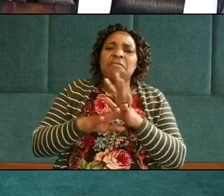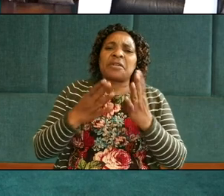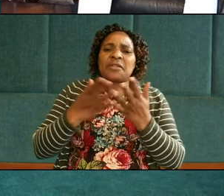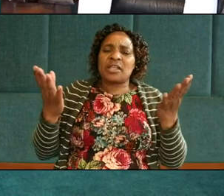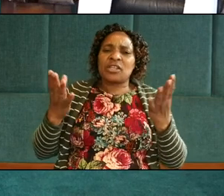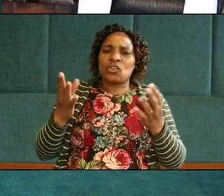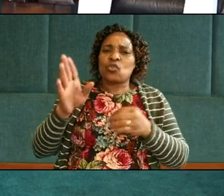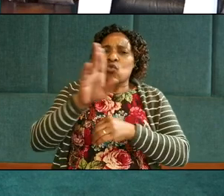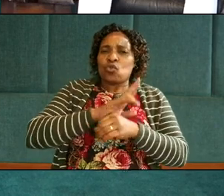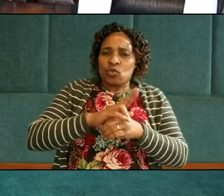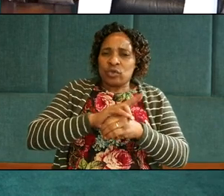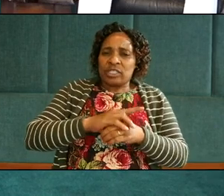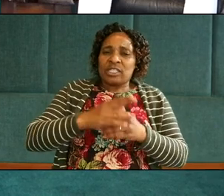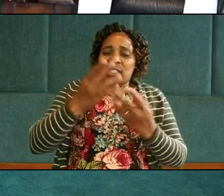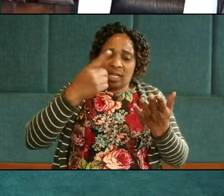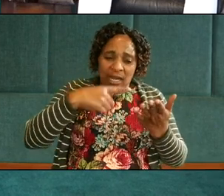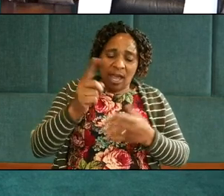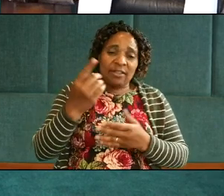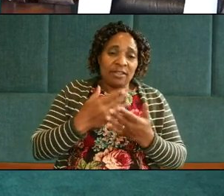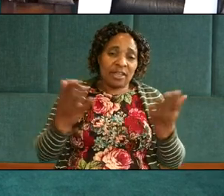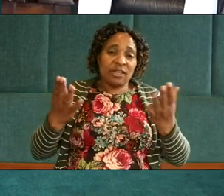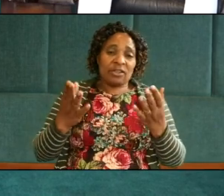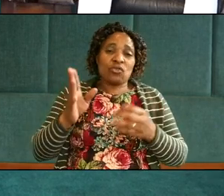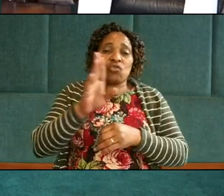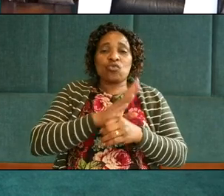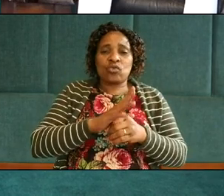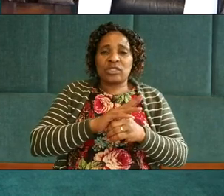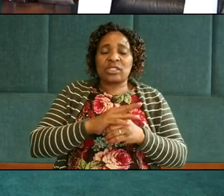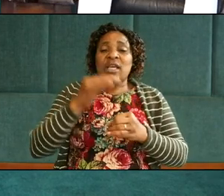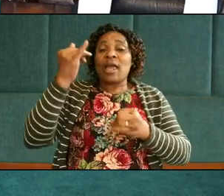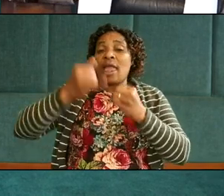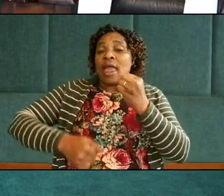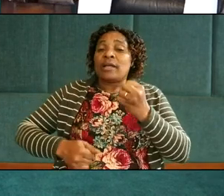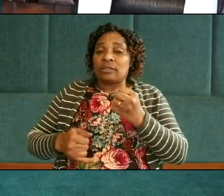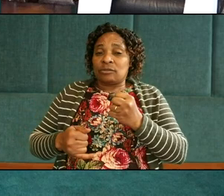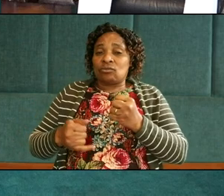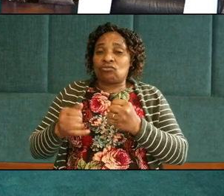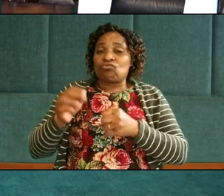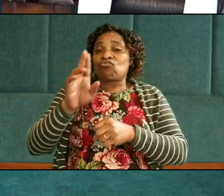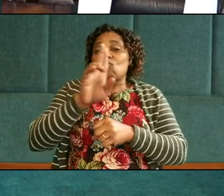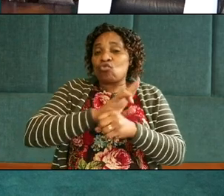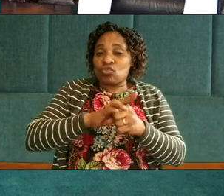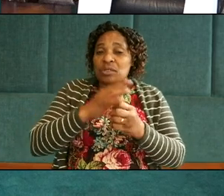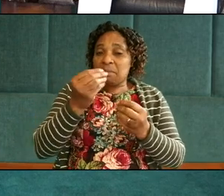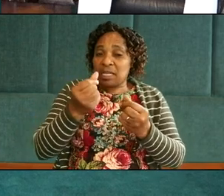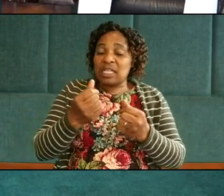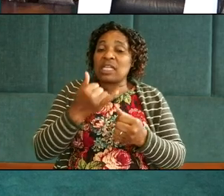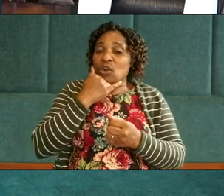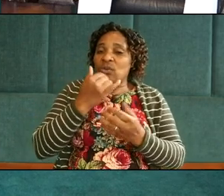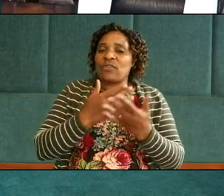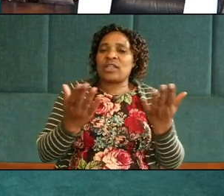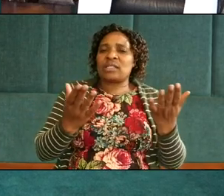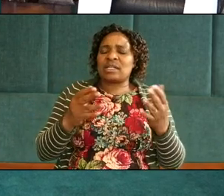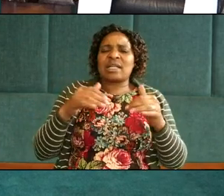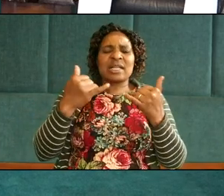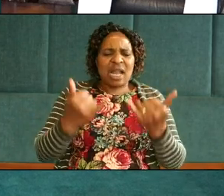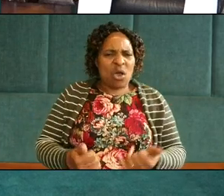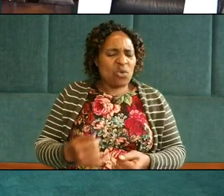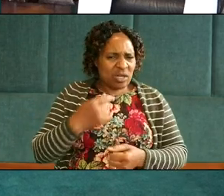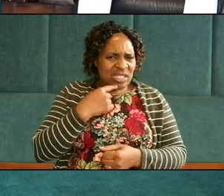money on would be the right thing to spend it on. You could end up spending it on the wrong things, yeah? And now you could